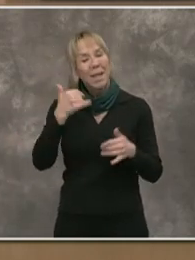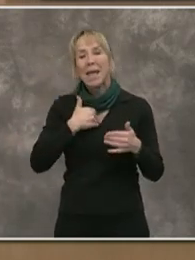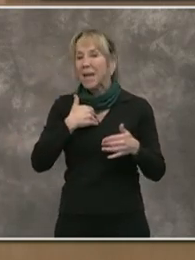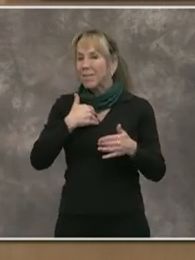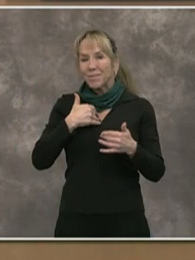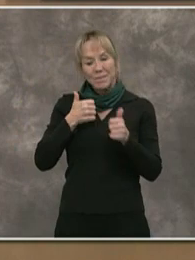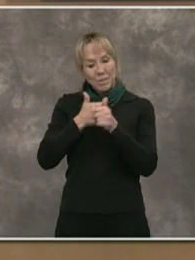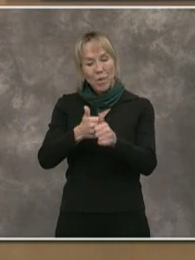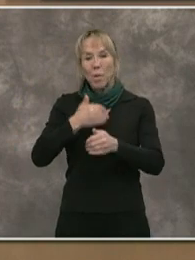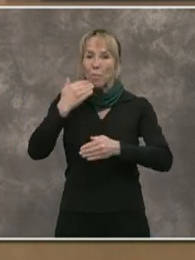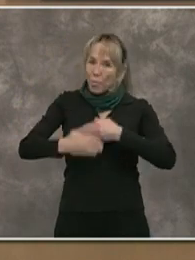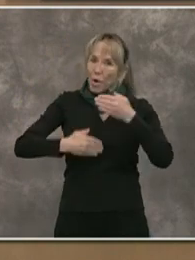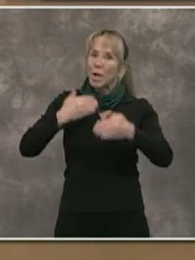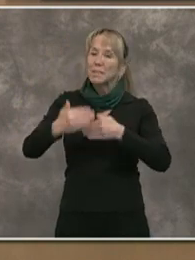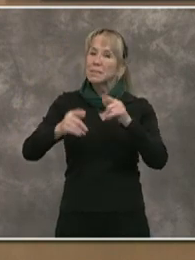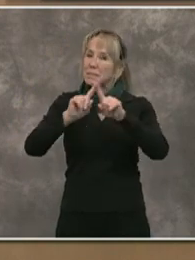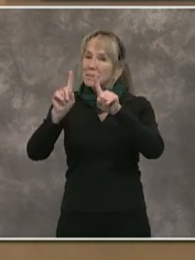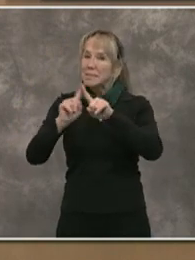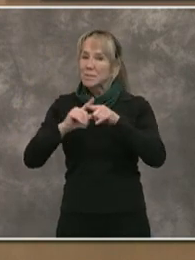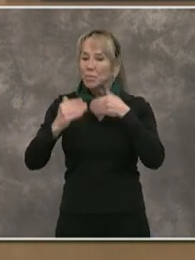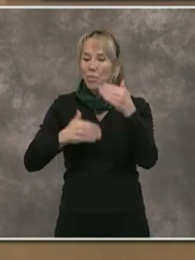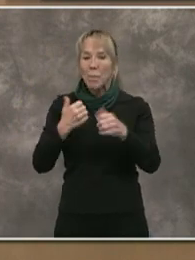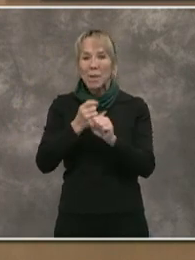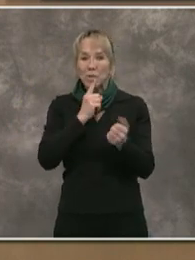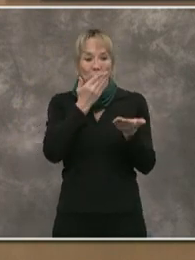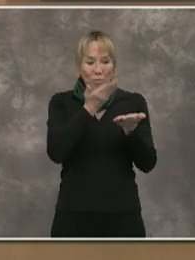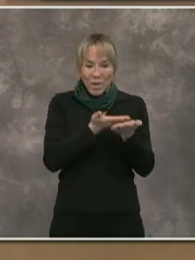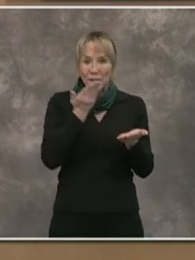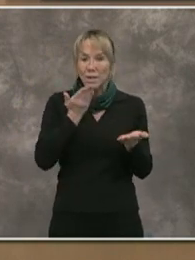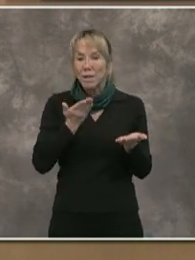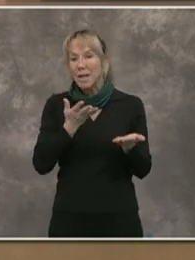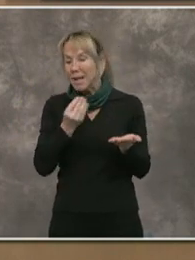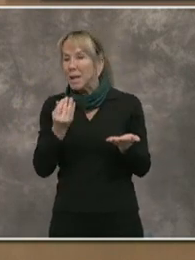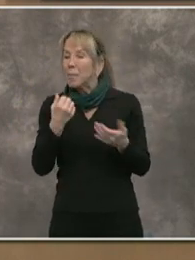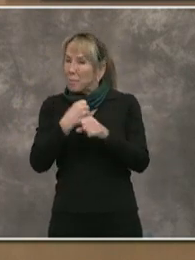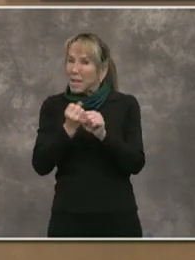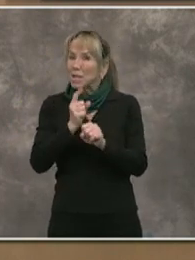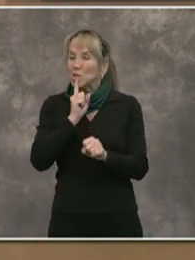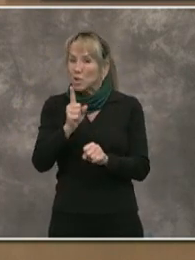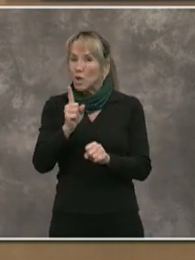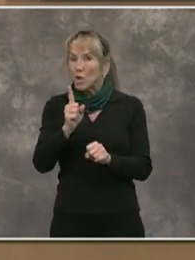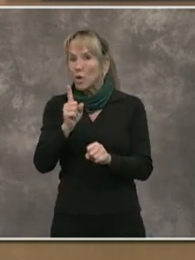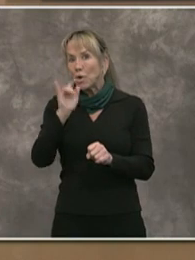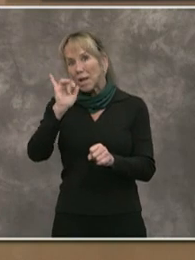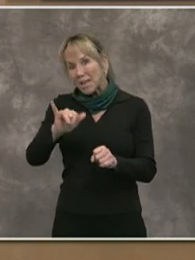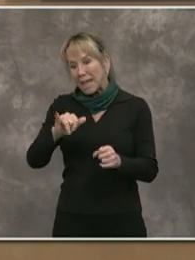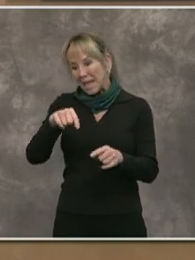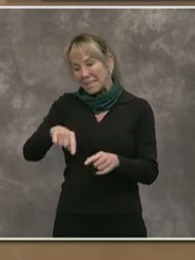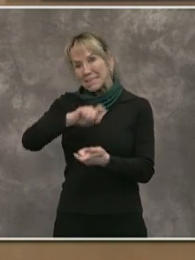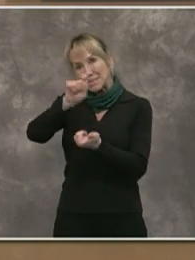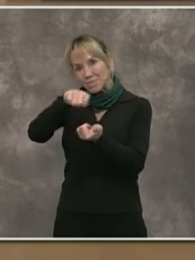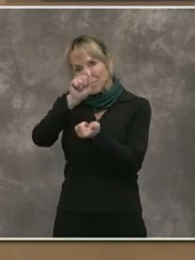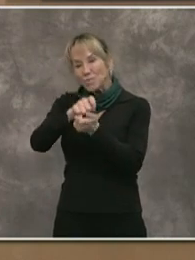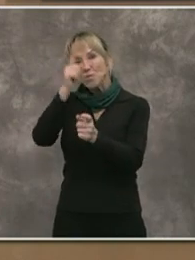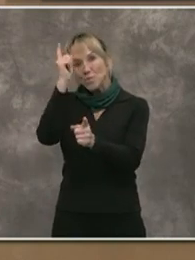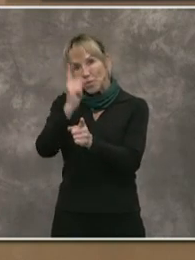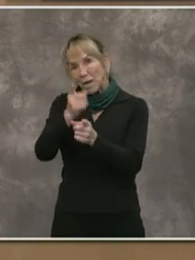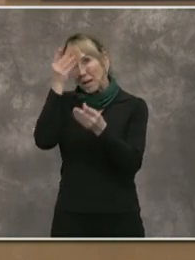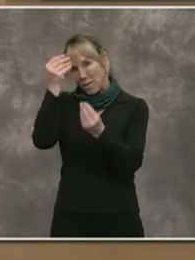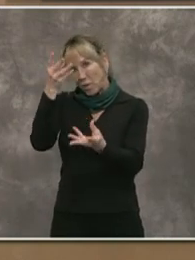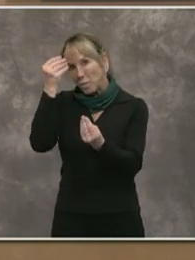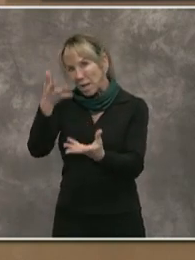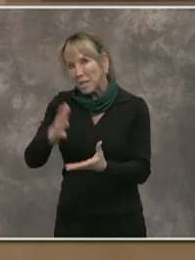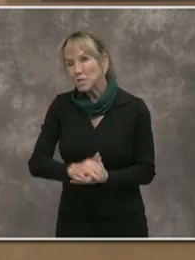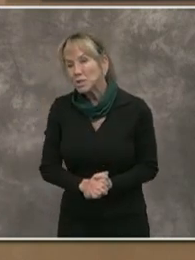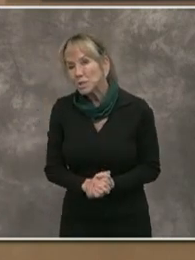that are involved with verification and really making sure that the data that we produce is accurate. So really I think it's an important follow-on